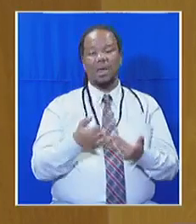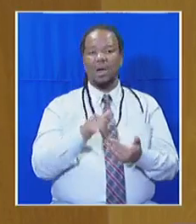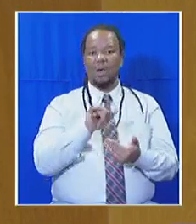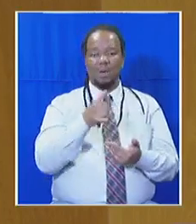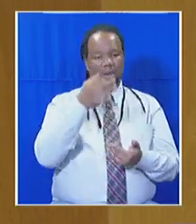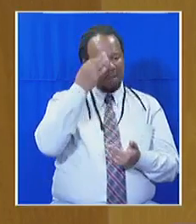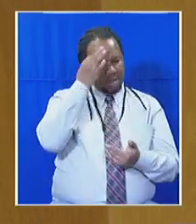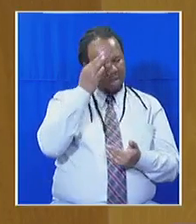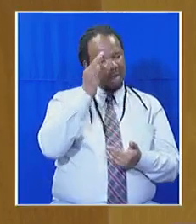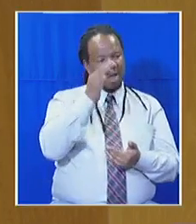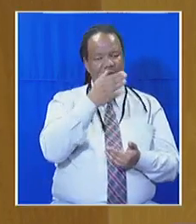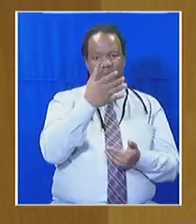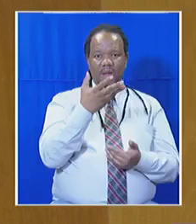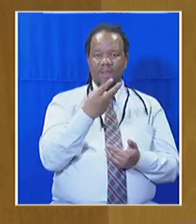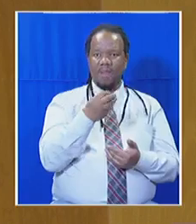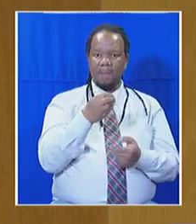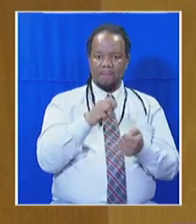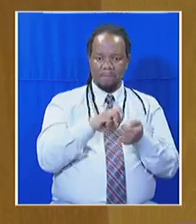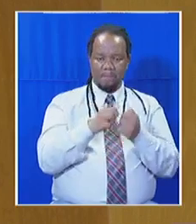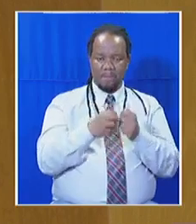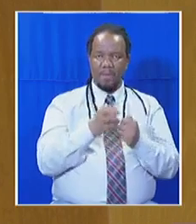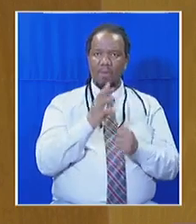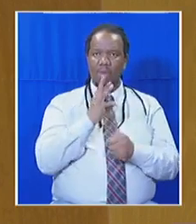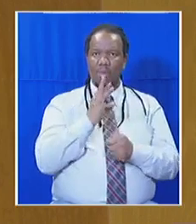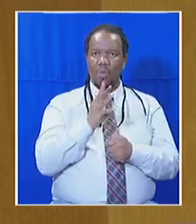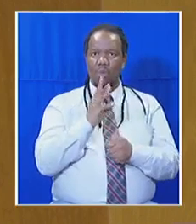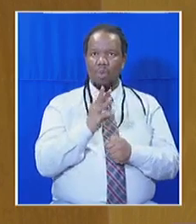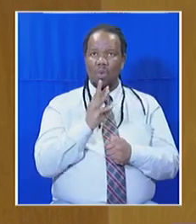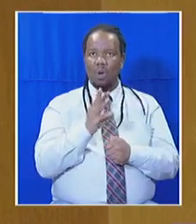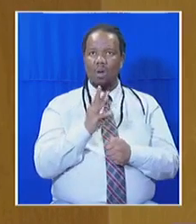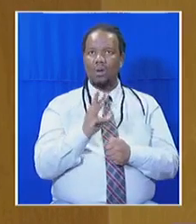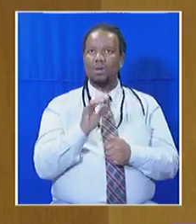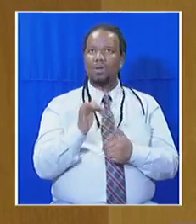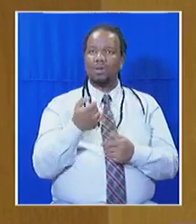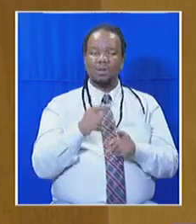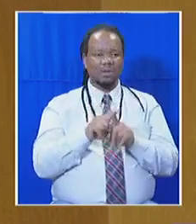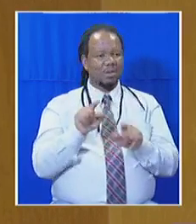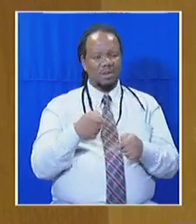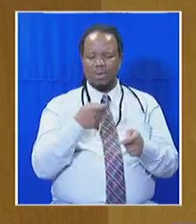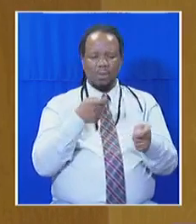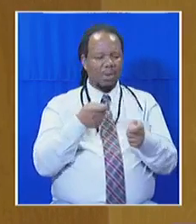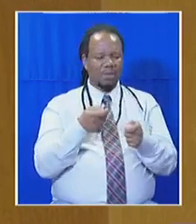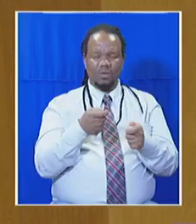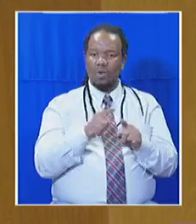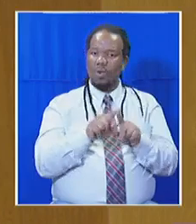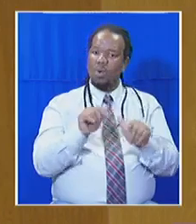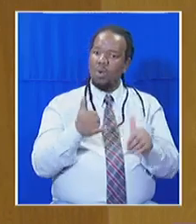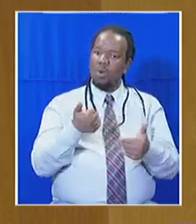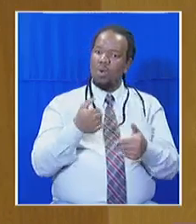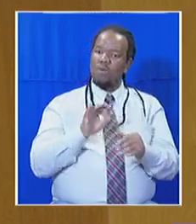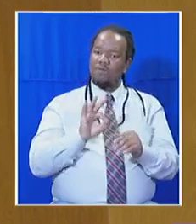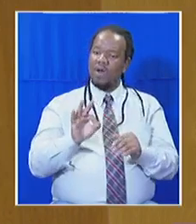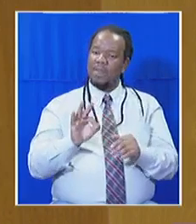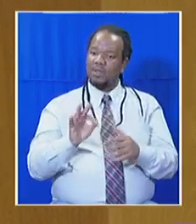government's inability Order, honorable to members. maintain, Please, manage, and properly finance our country's